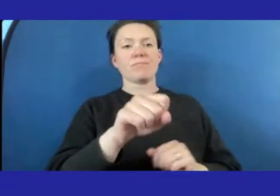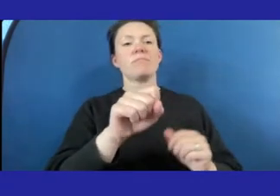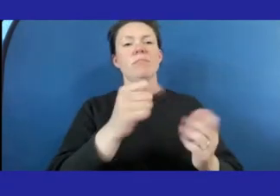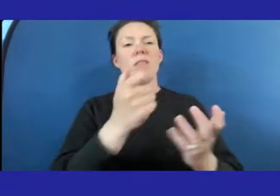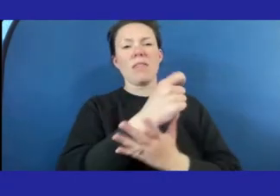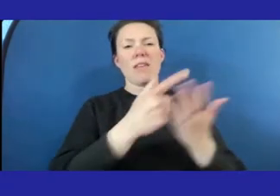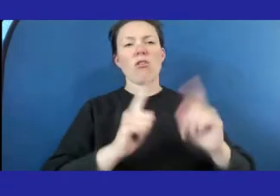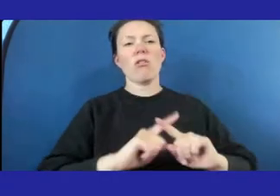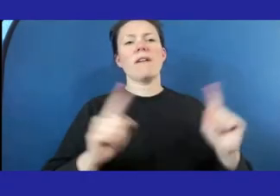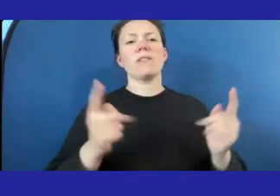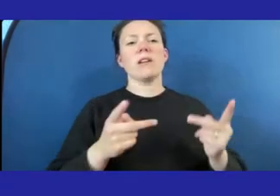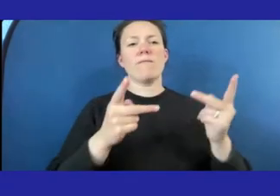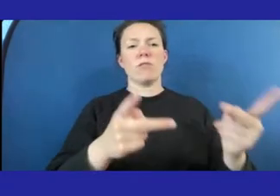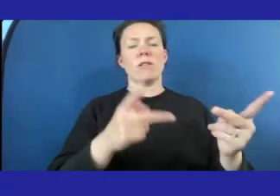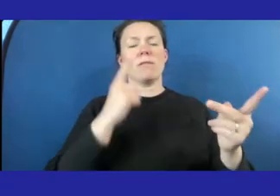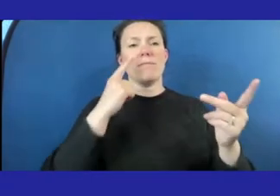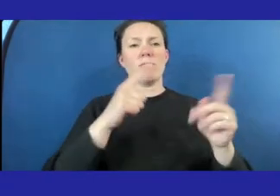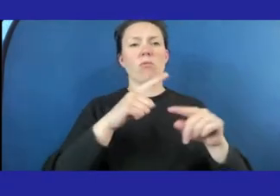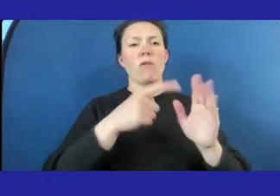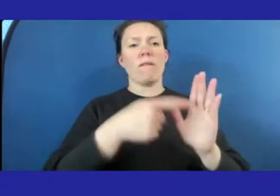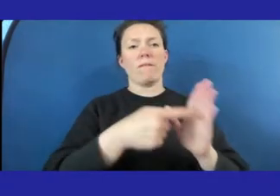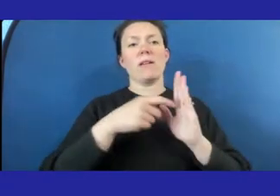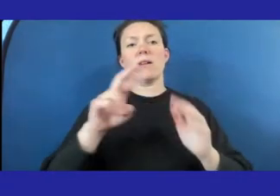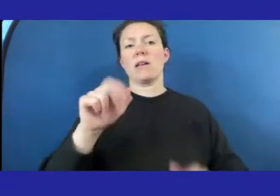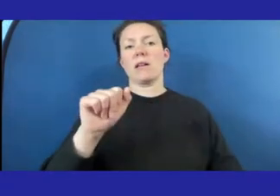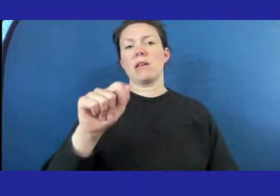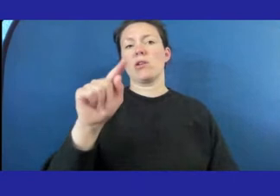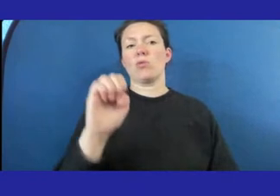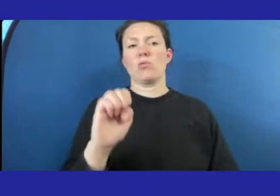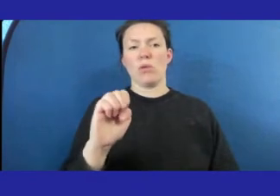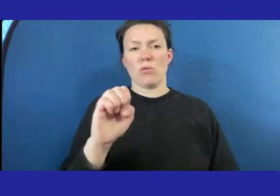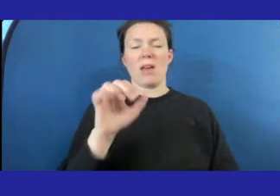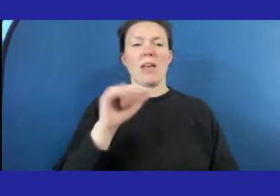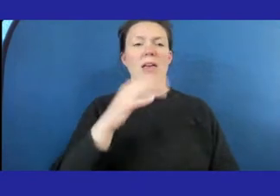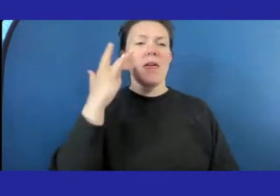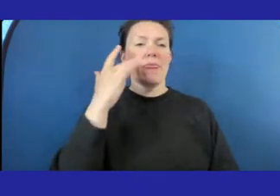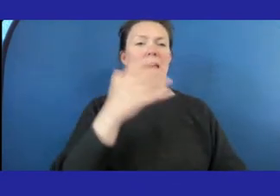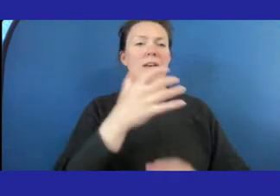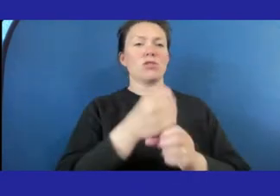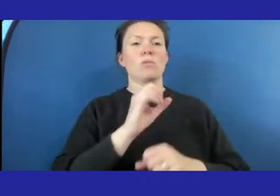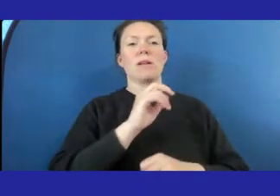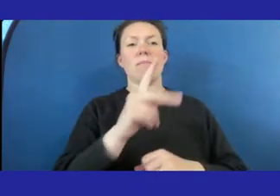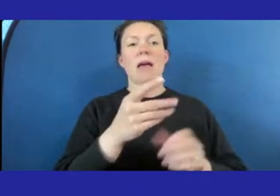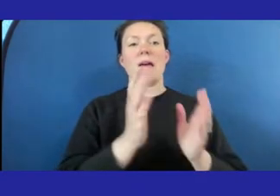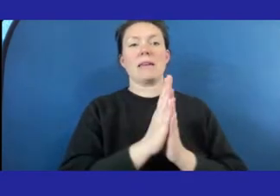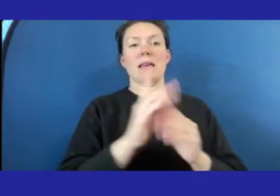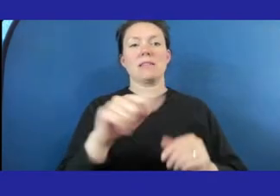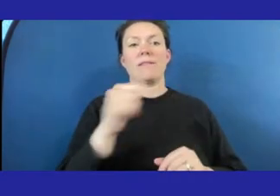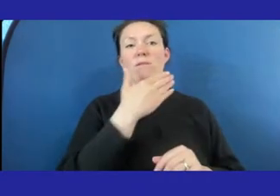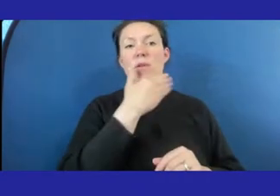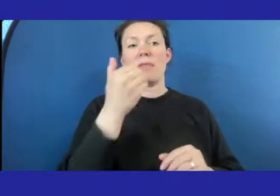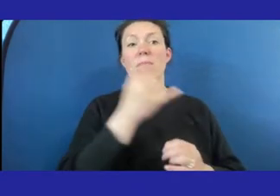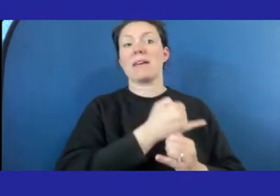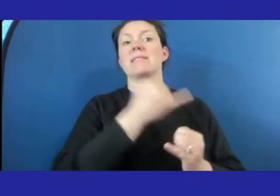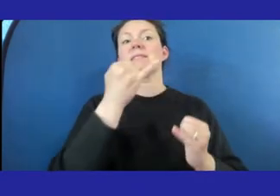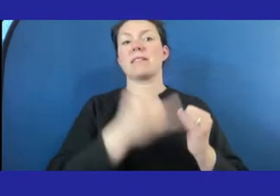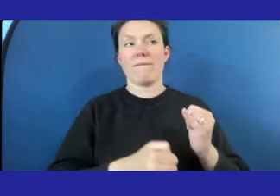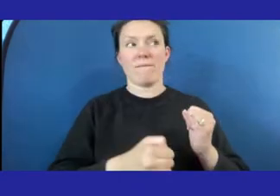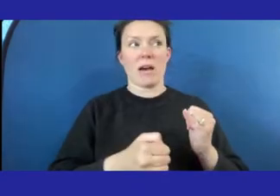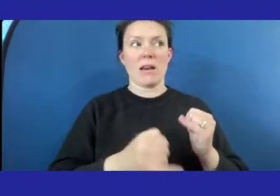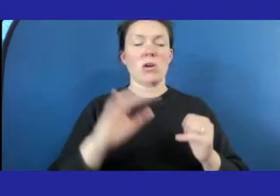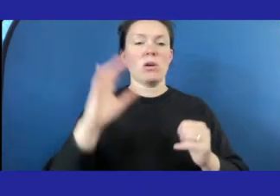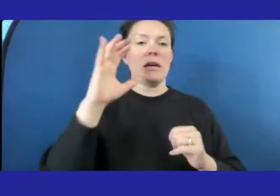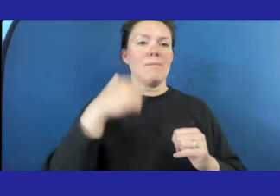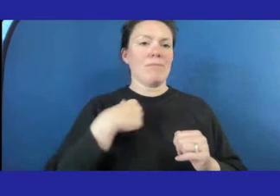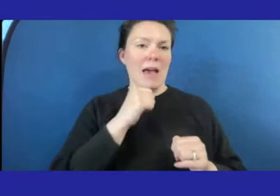different proposals on the contingency rate, which is why procurement went back and asked them for a best and final. I'm guessing, and I